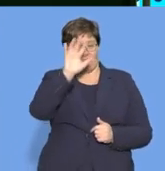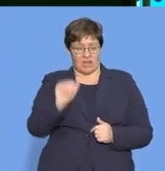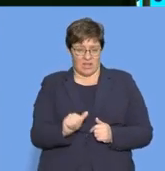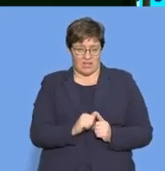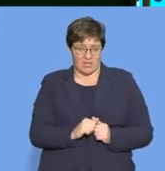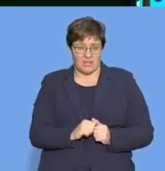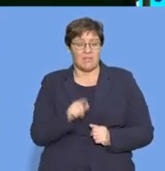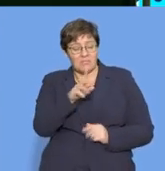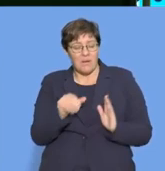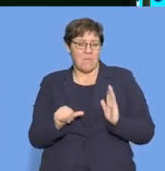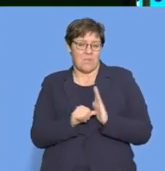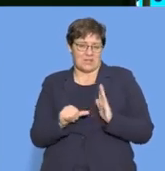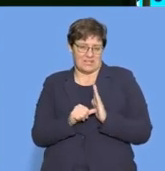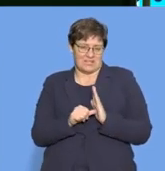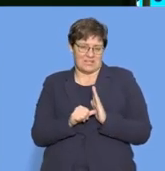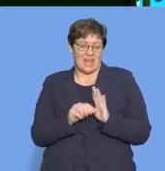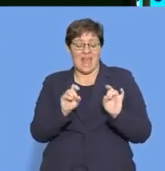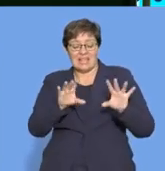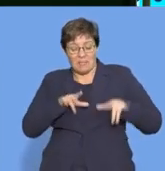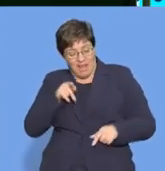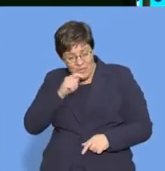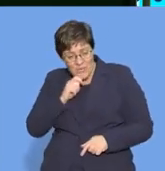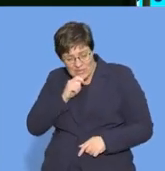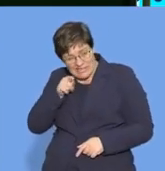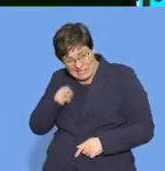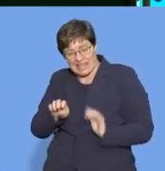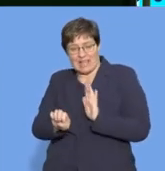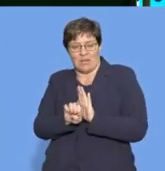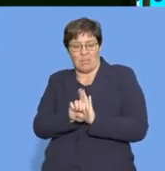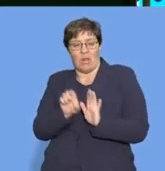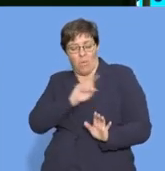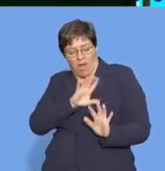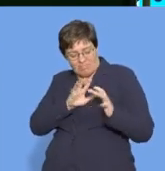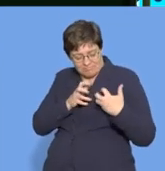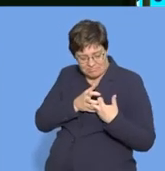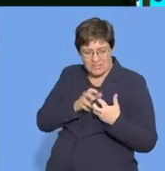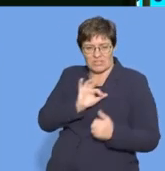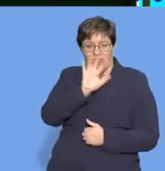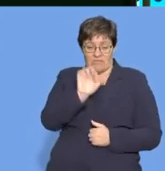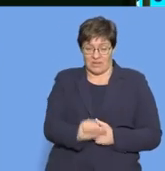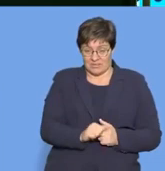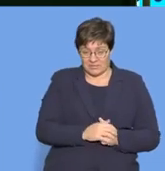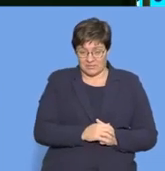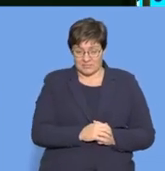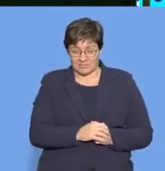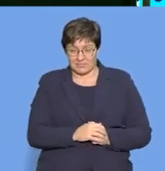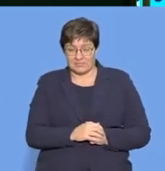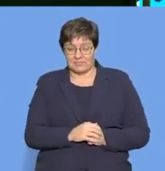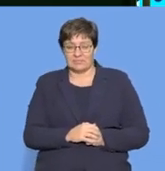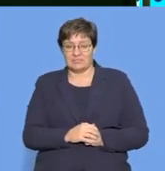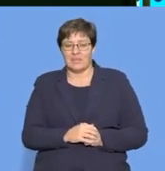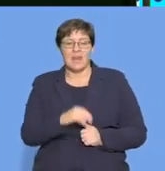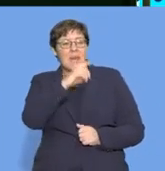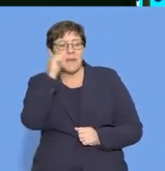then starred, they are important, and examiners will use those examples to test you on. So you need to